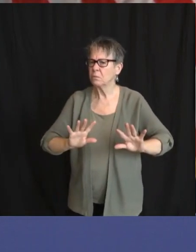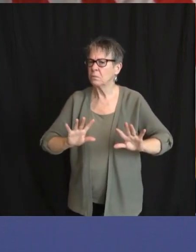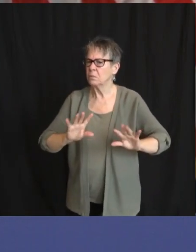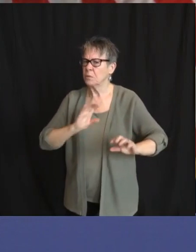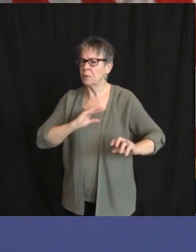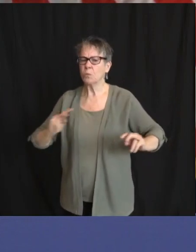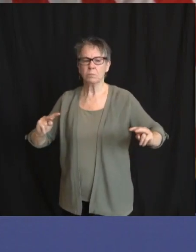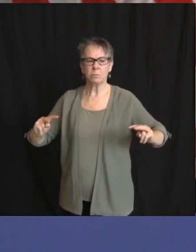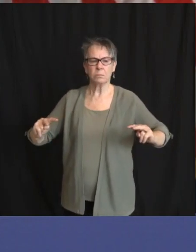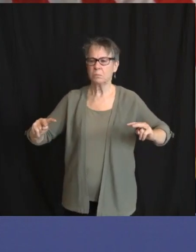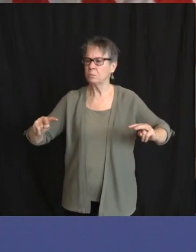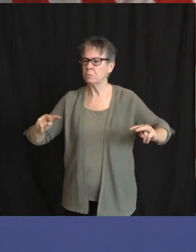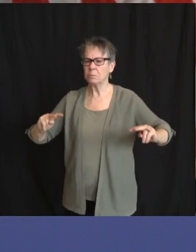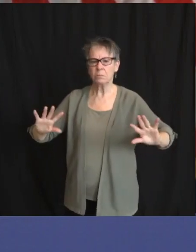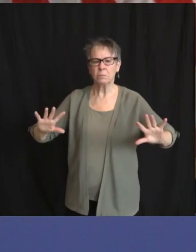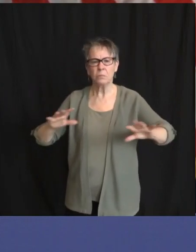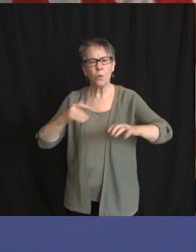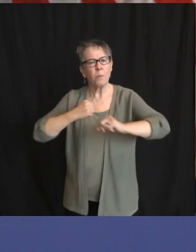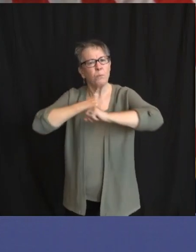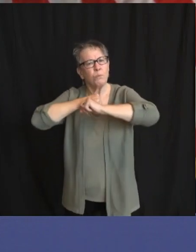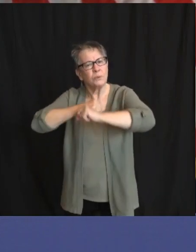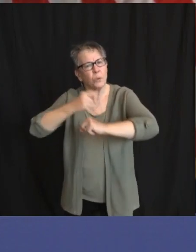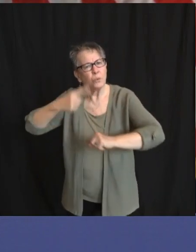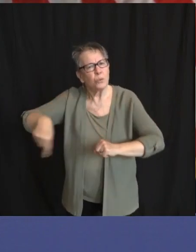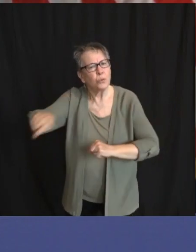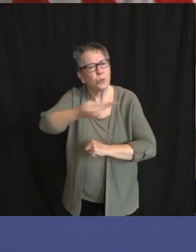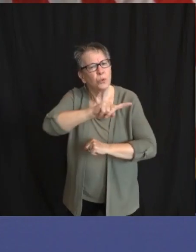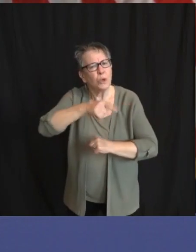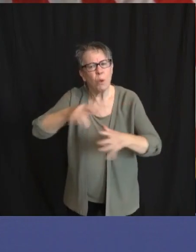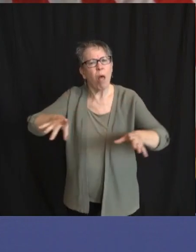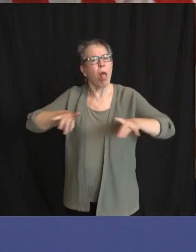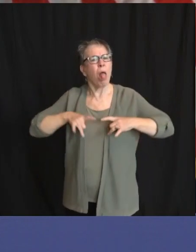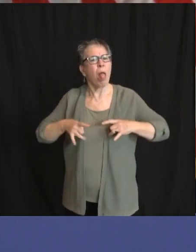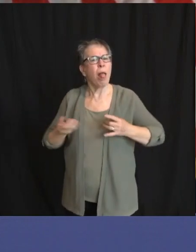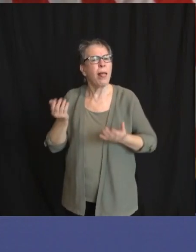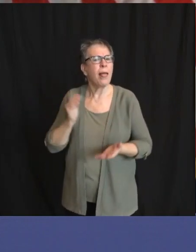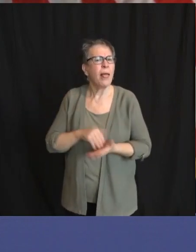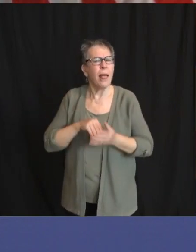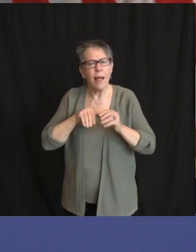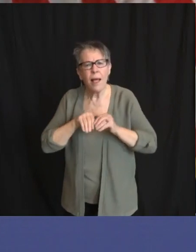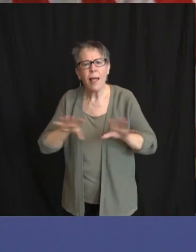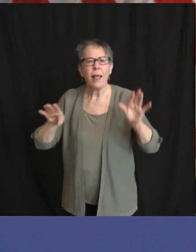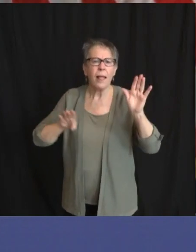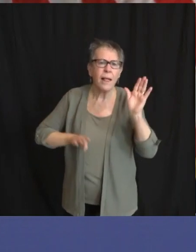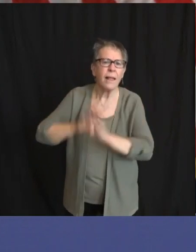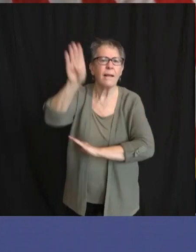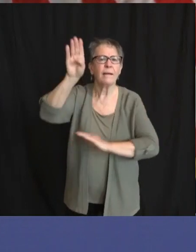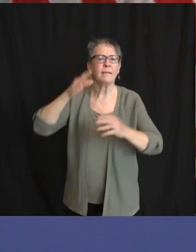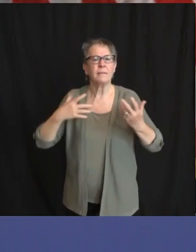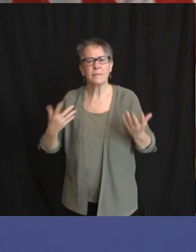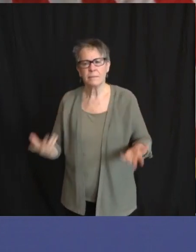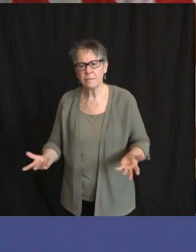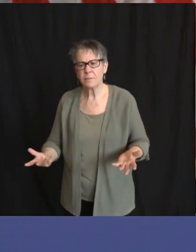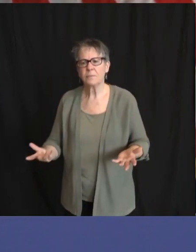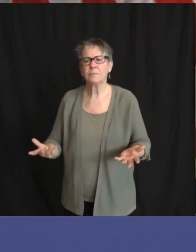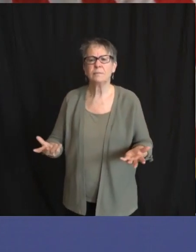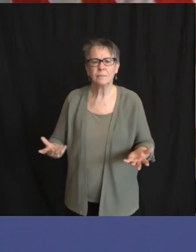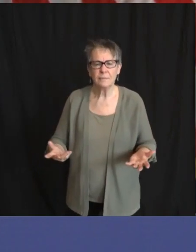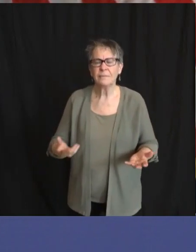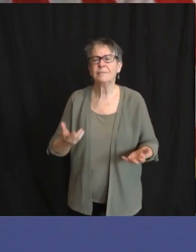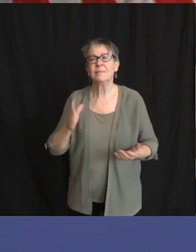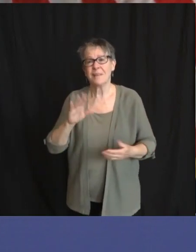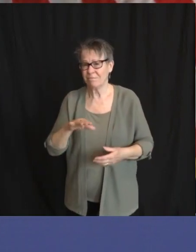folks to not congregate, to keep their distance, and I would hope that they would wear a face covering. And assuming that folks do that,